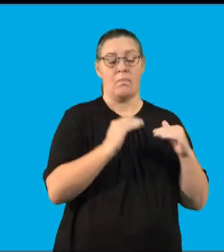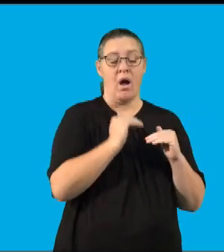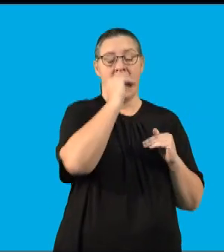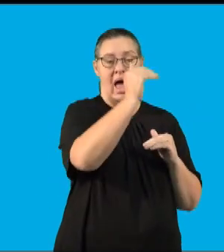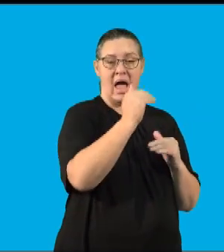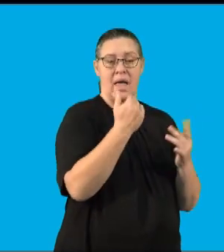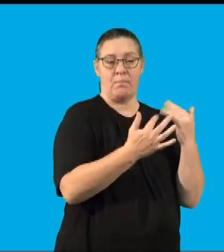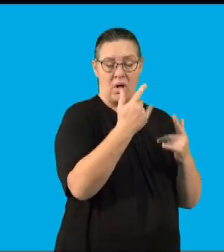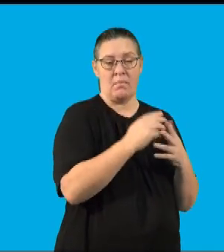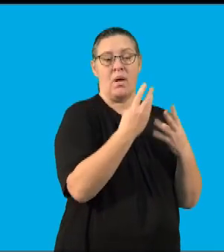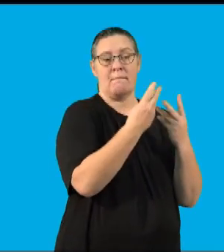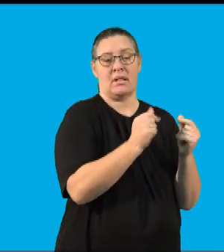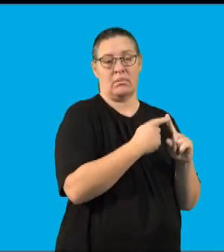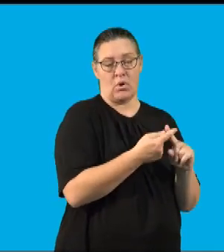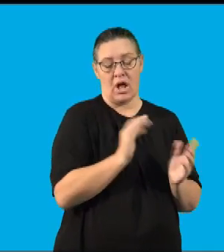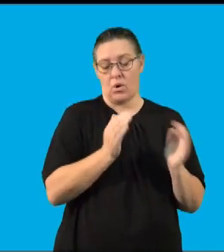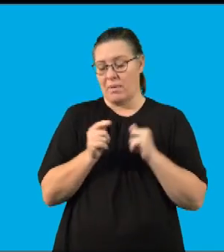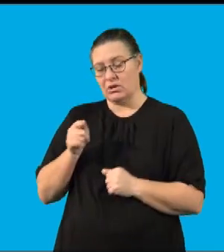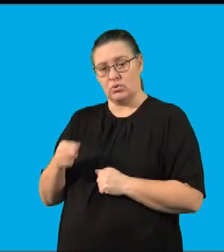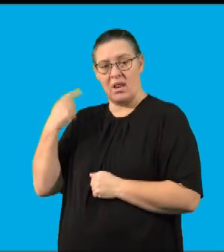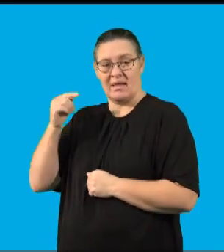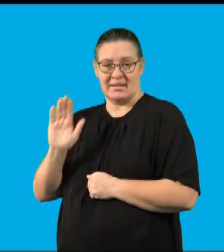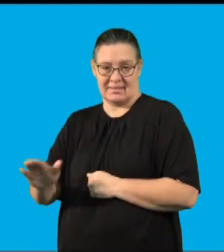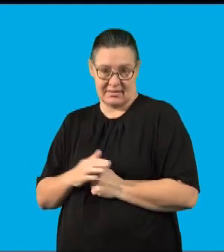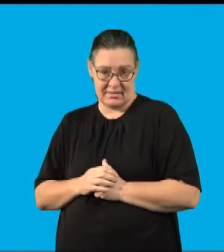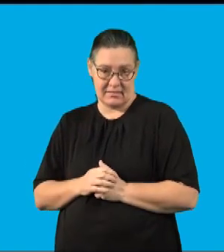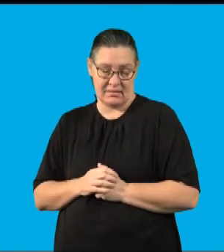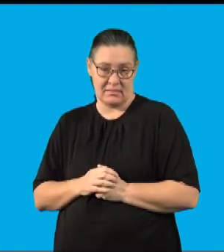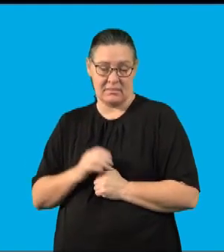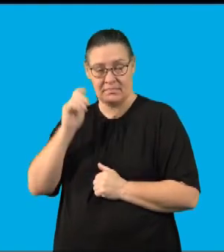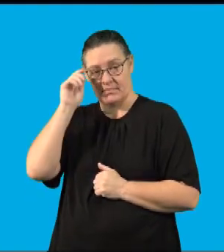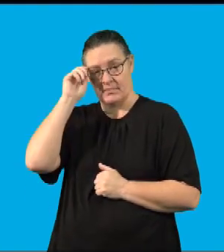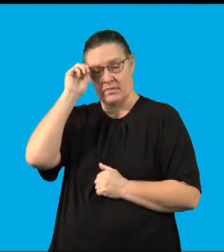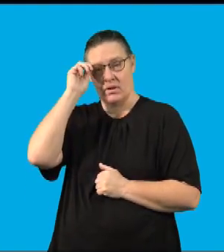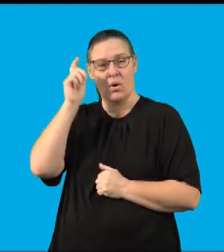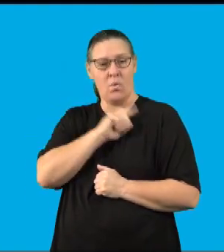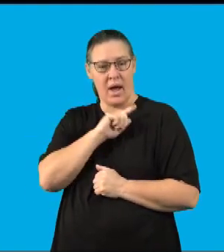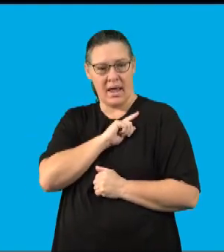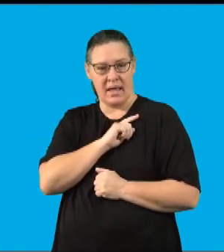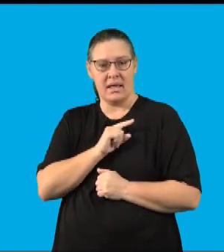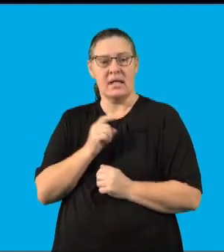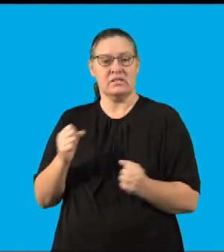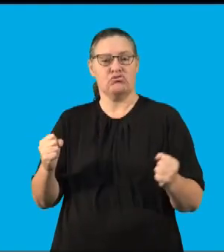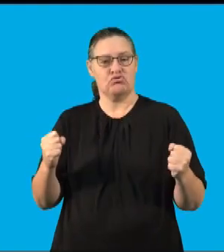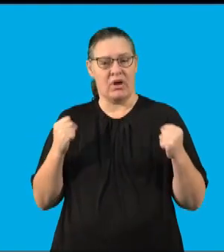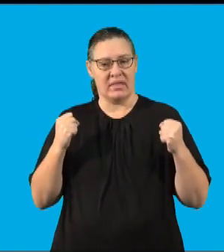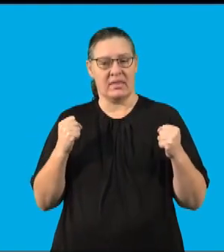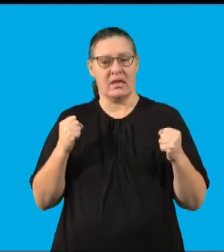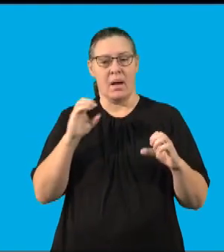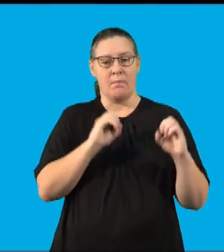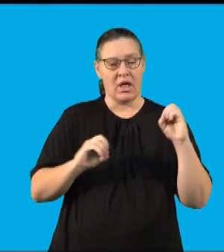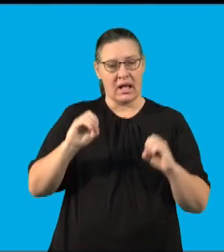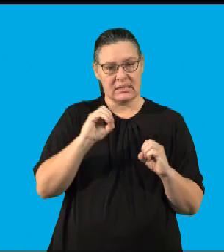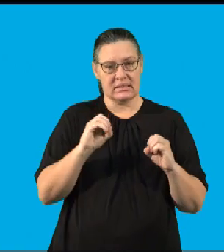a higher boiling point, a higher melting point, as compared to the substance that only has the London forces. Because as the strength of